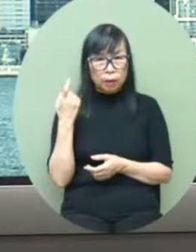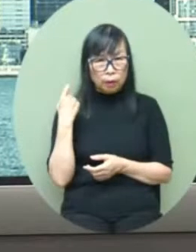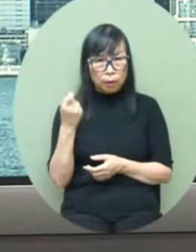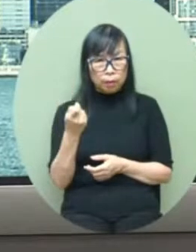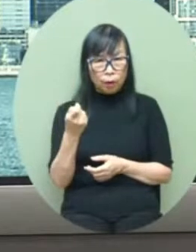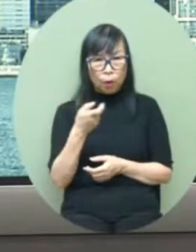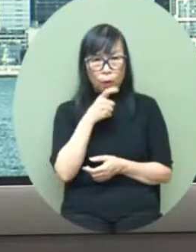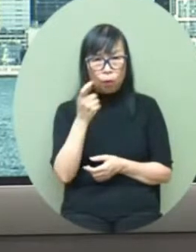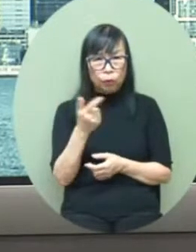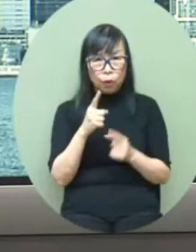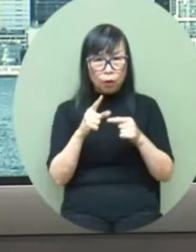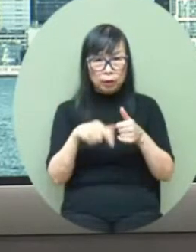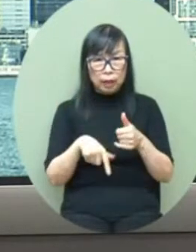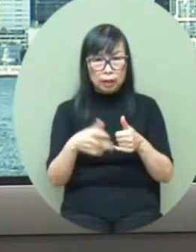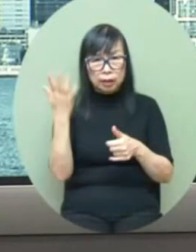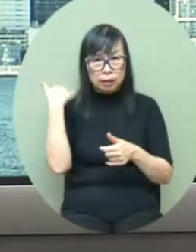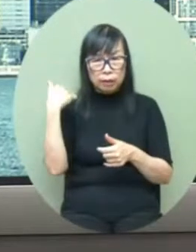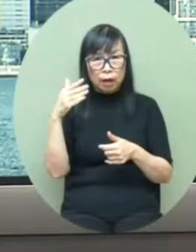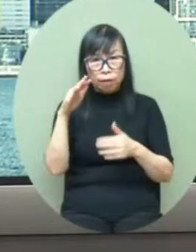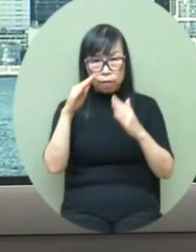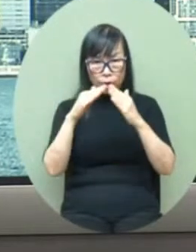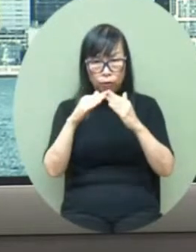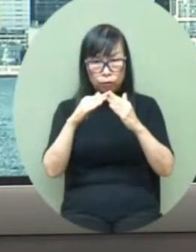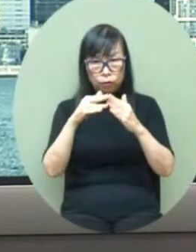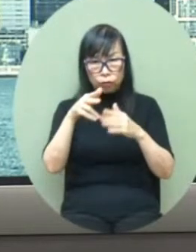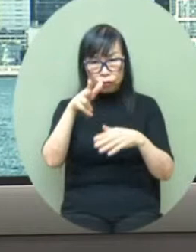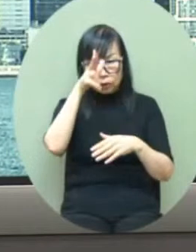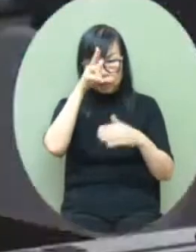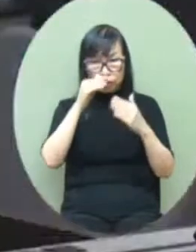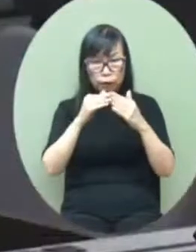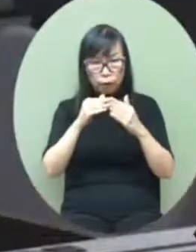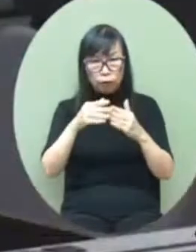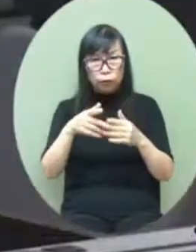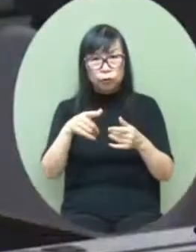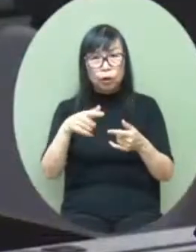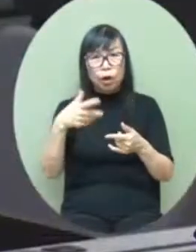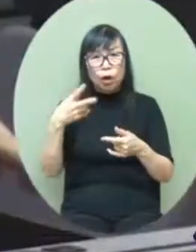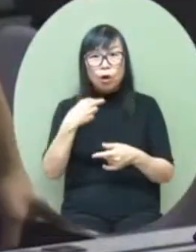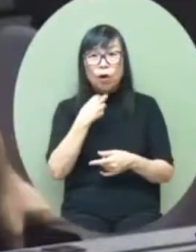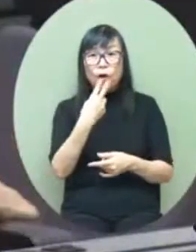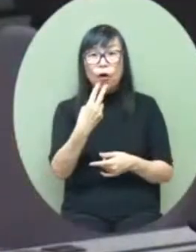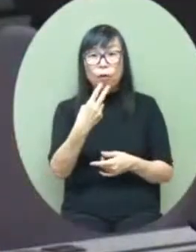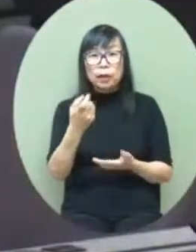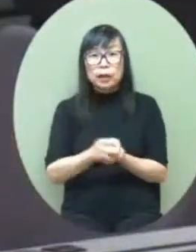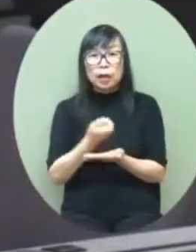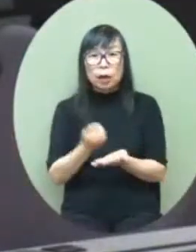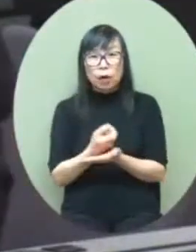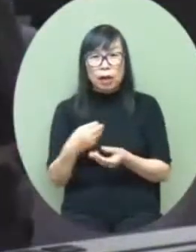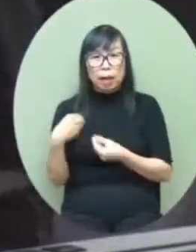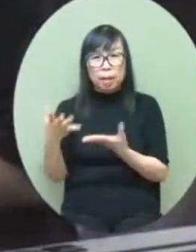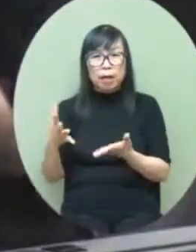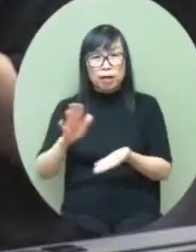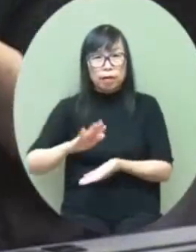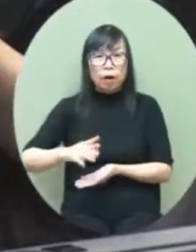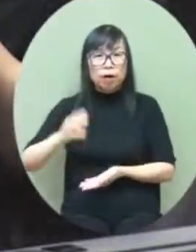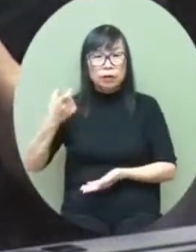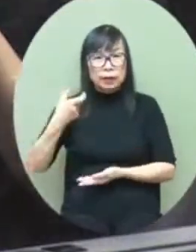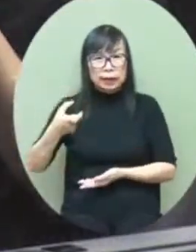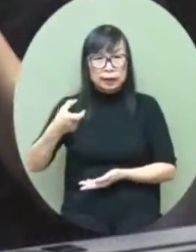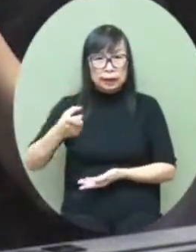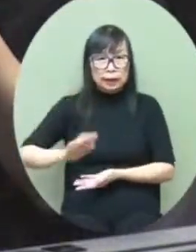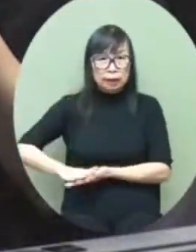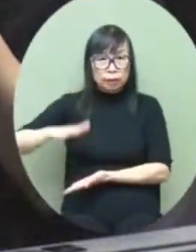from the Hong Kong Economic Journal. The former Secretary for Transport and Housing, Professor Anthony Cheung,